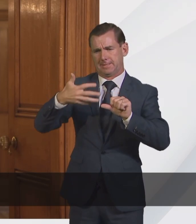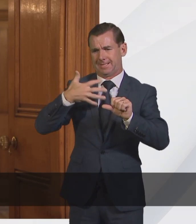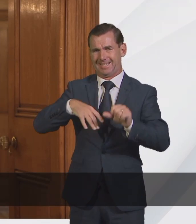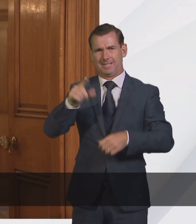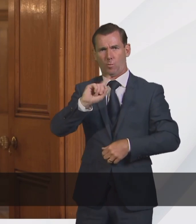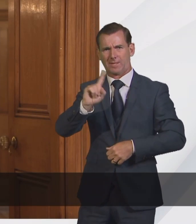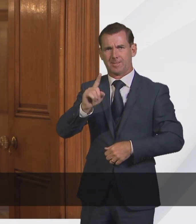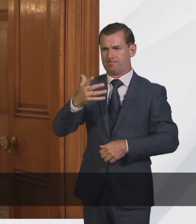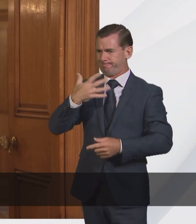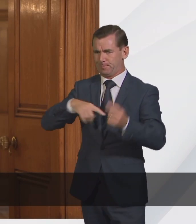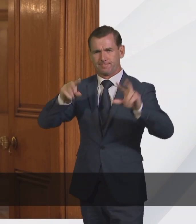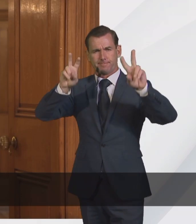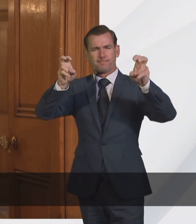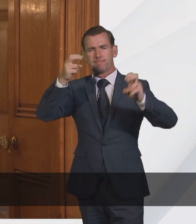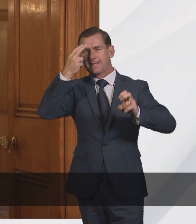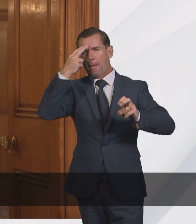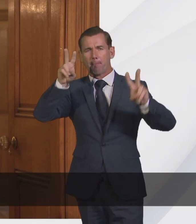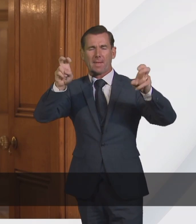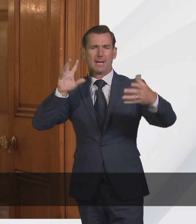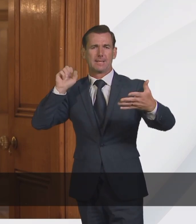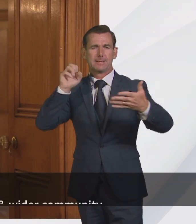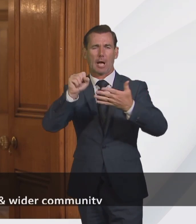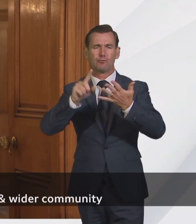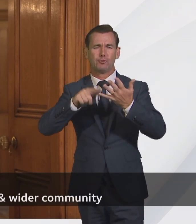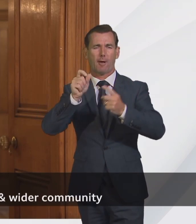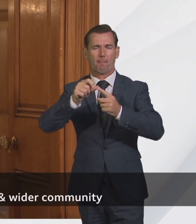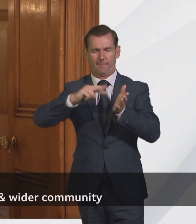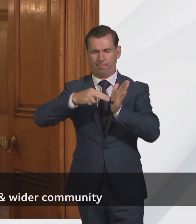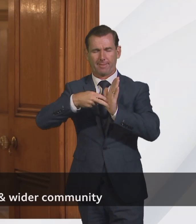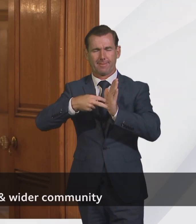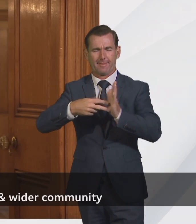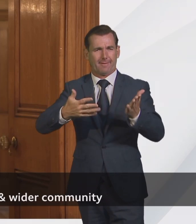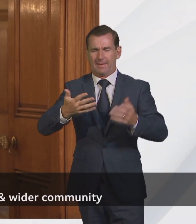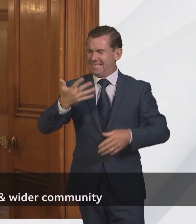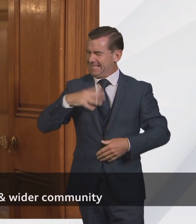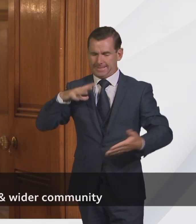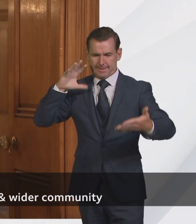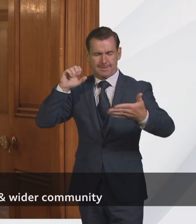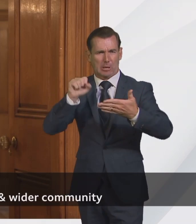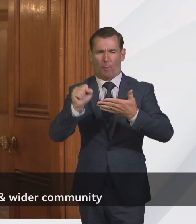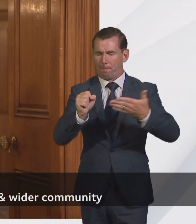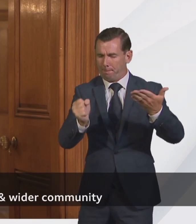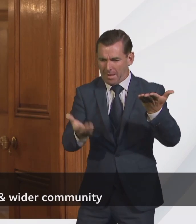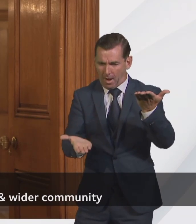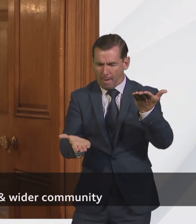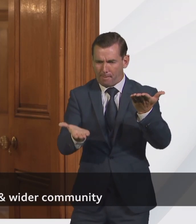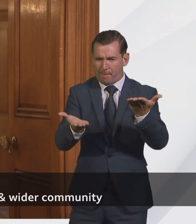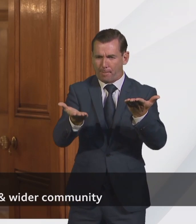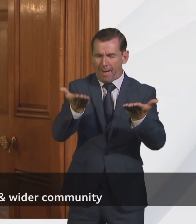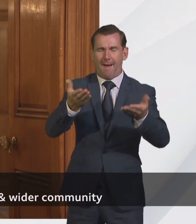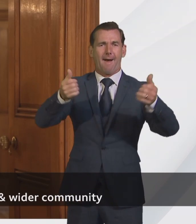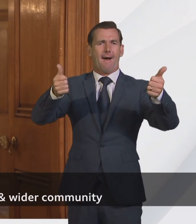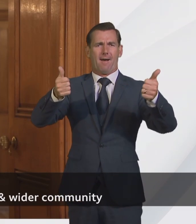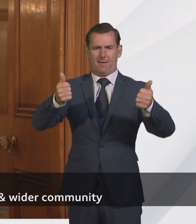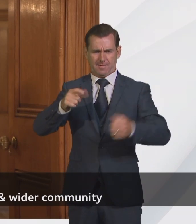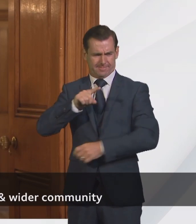ambitious catch-up plan for all of our children. We must get them back to where they should be and put in place